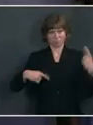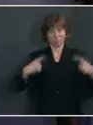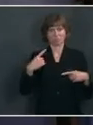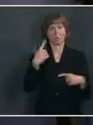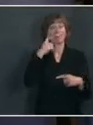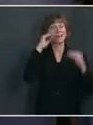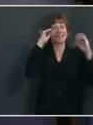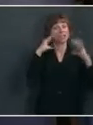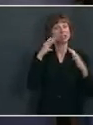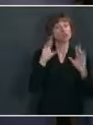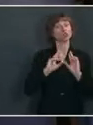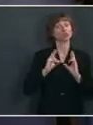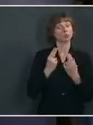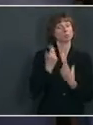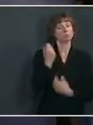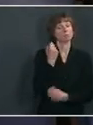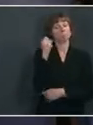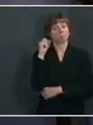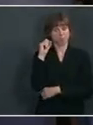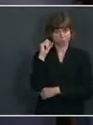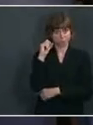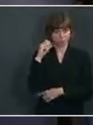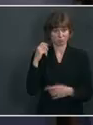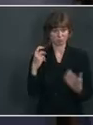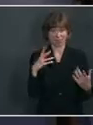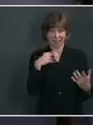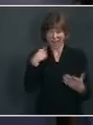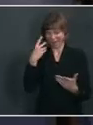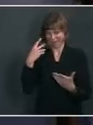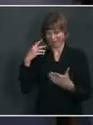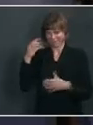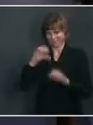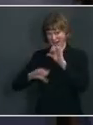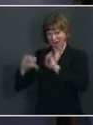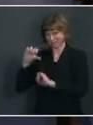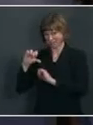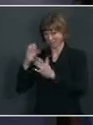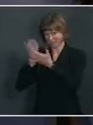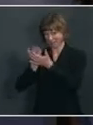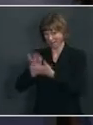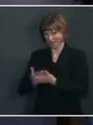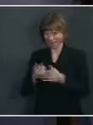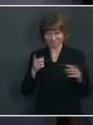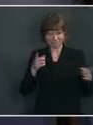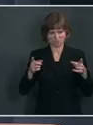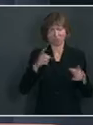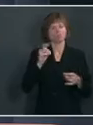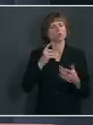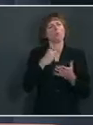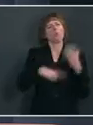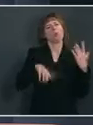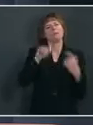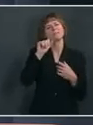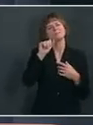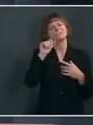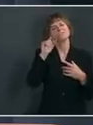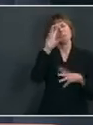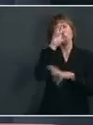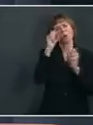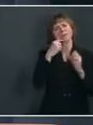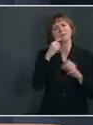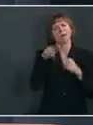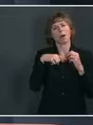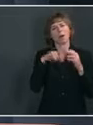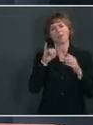unions and sort of data and the science. So where does the administration stand in that dispute? Well, first, let me be absolutely